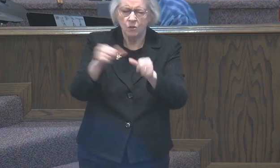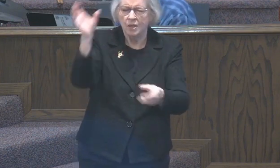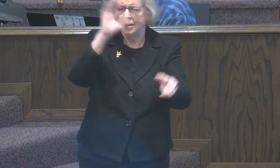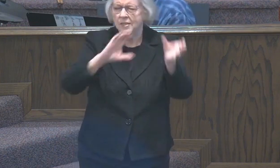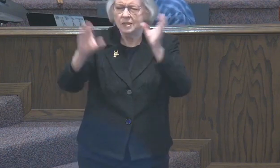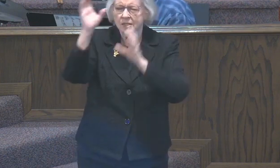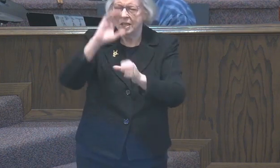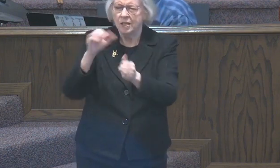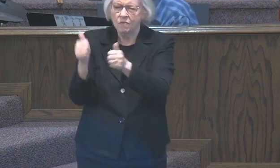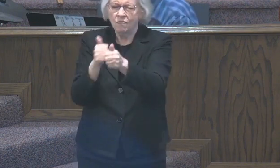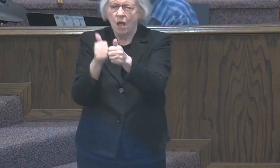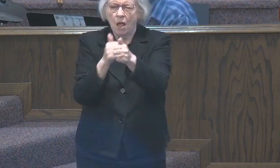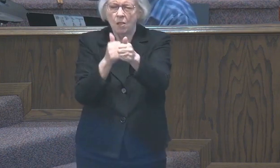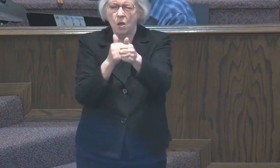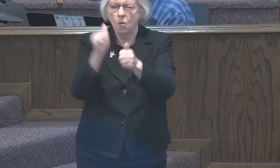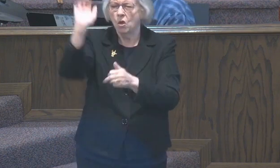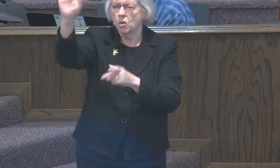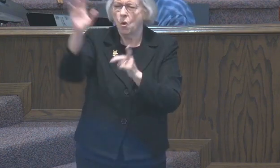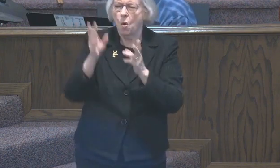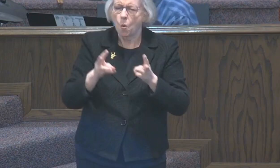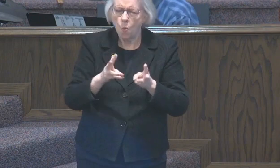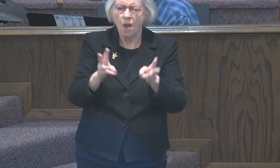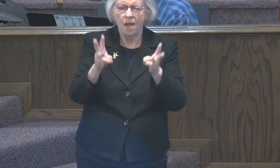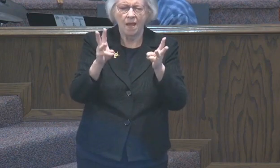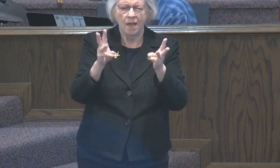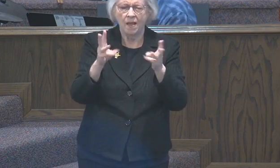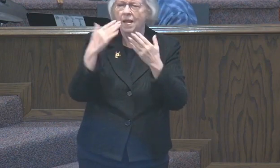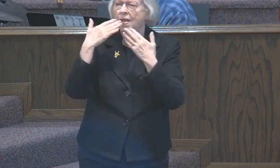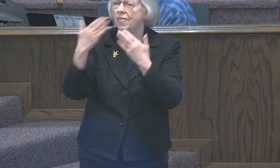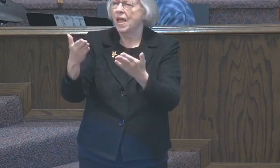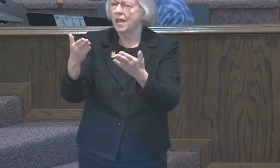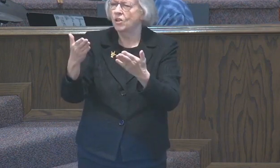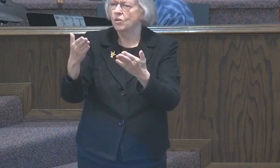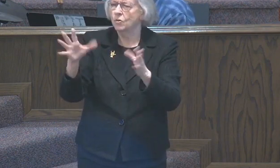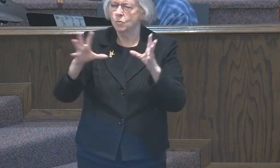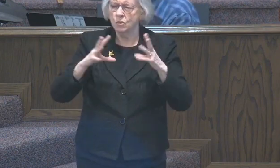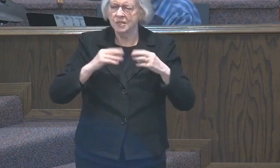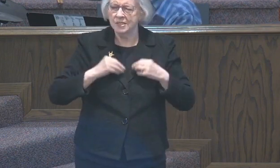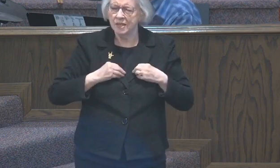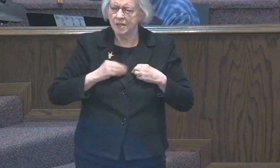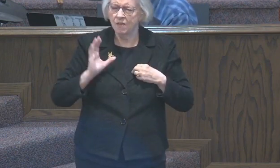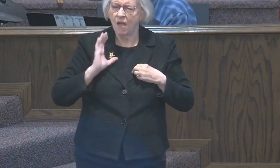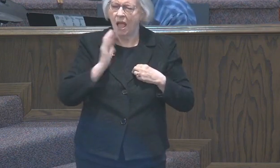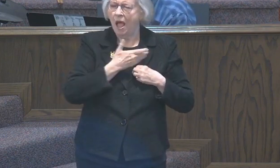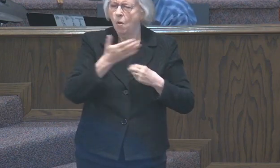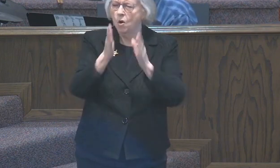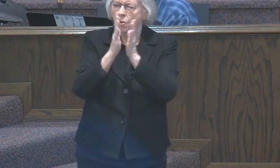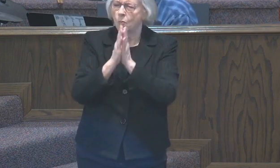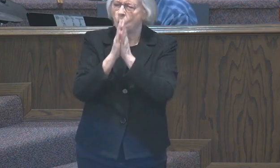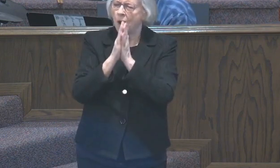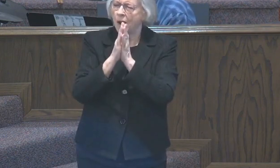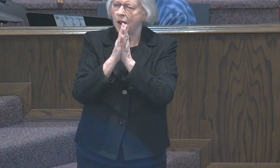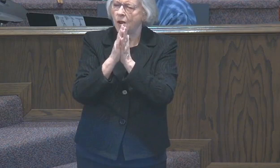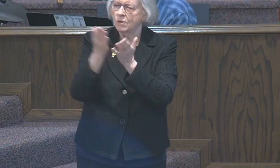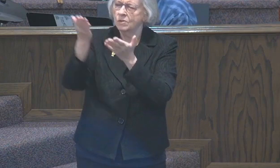continue to knock. Thank you for hearing our prayers. That is why